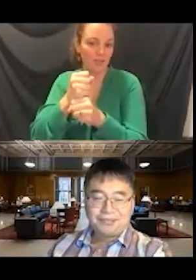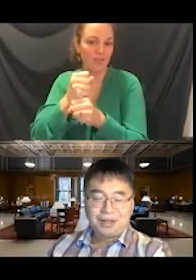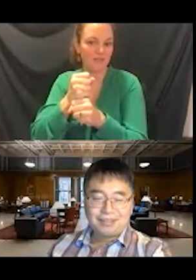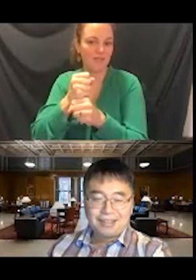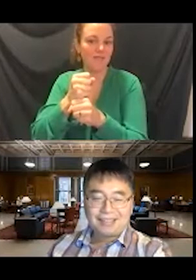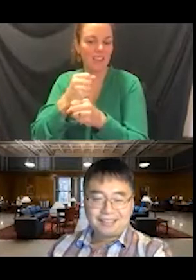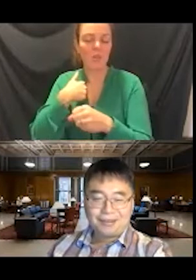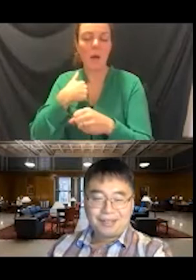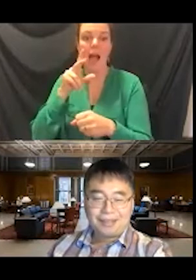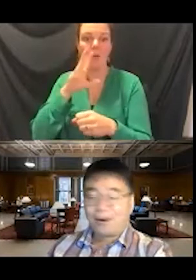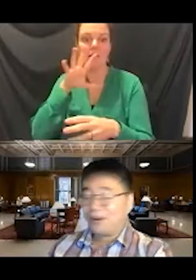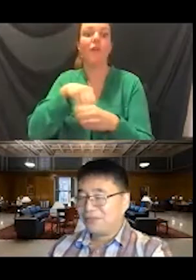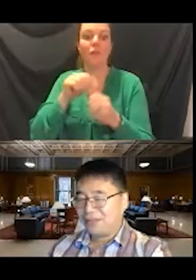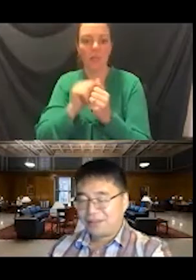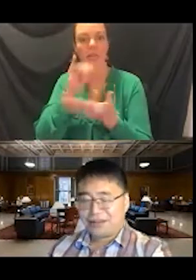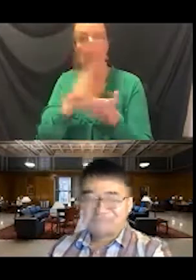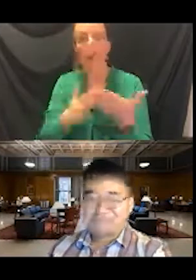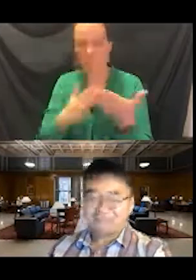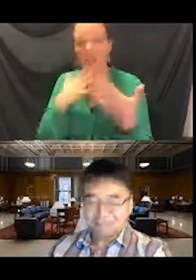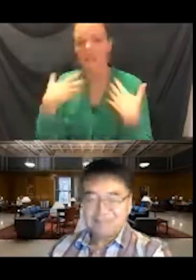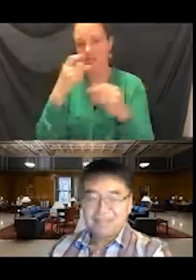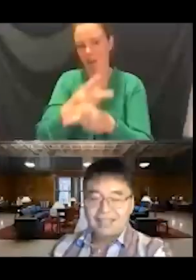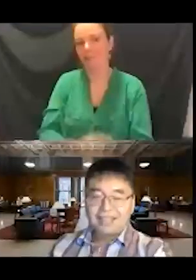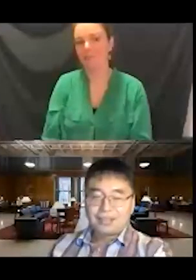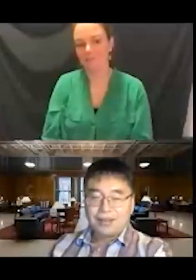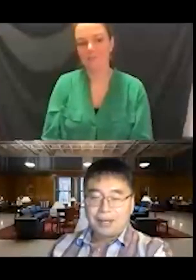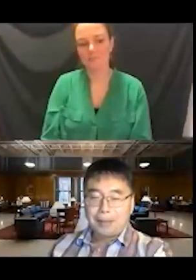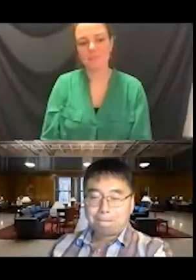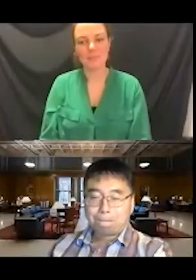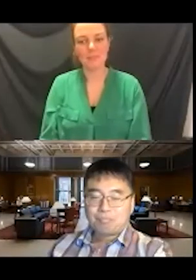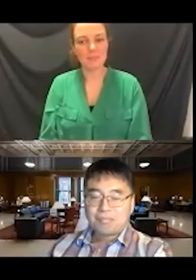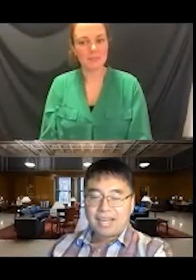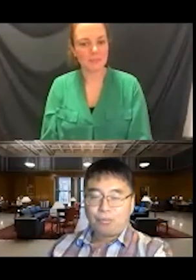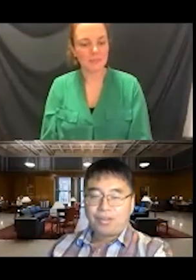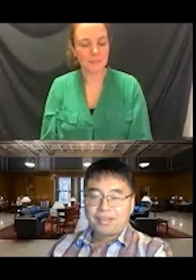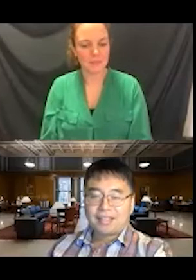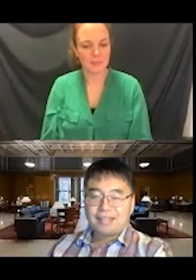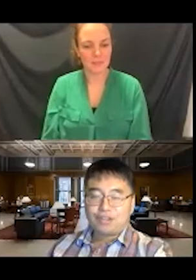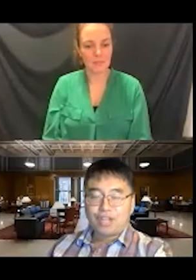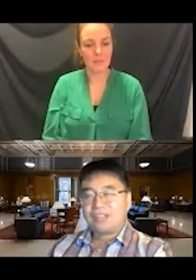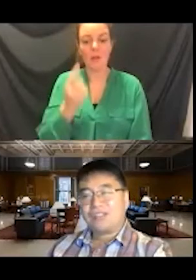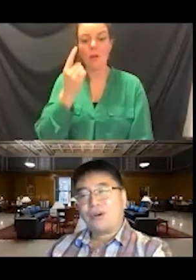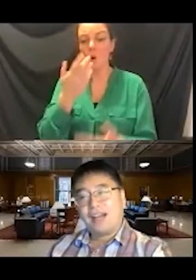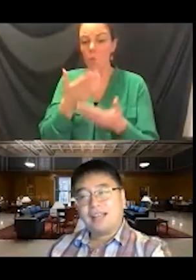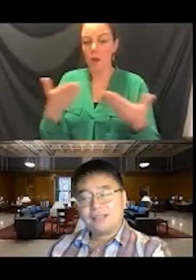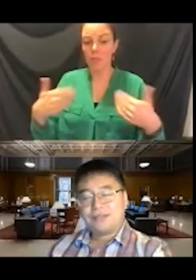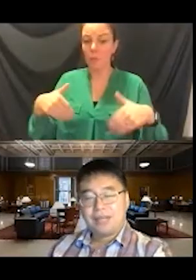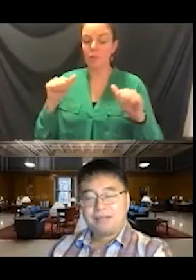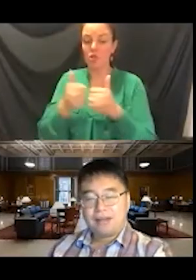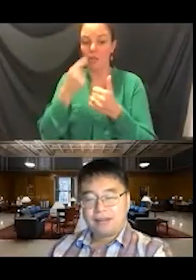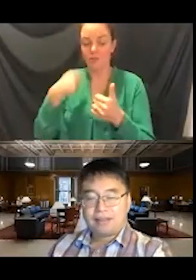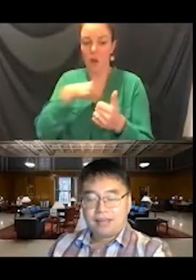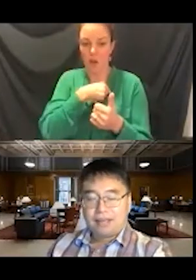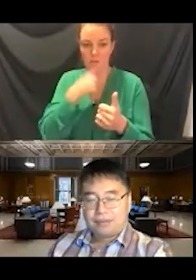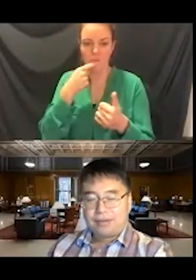be involved in that part of healthcare. So, and one thing that's kind of challenging for us, for